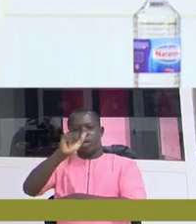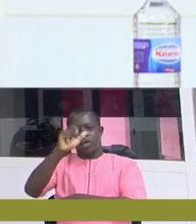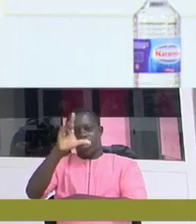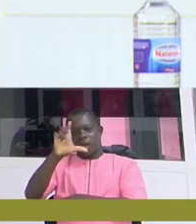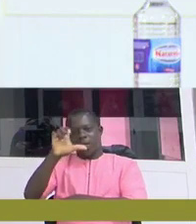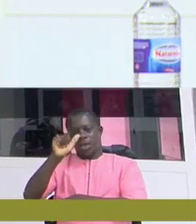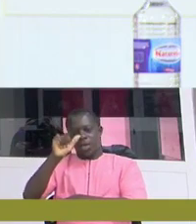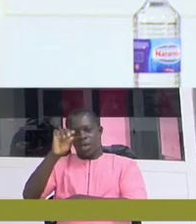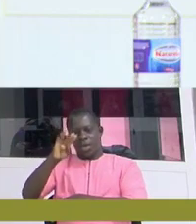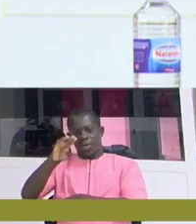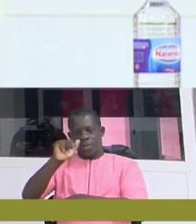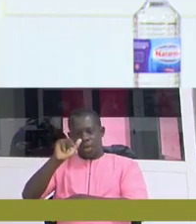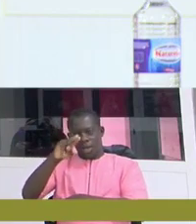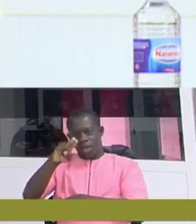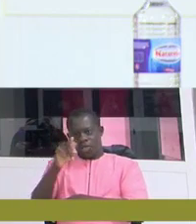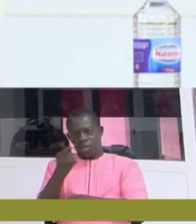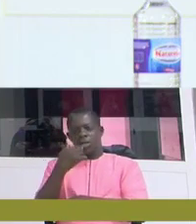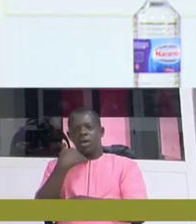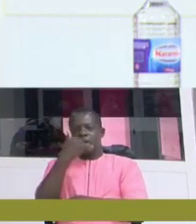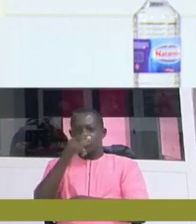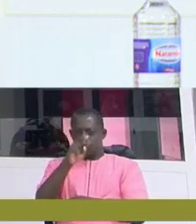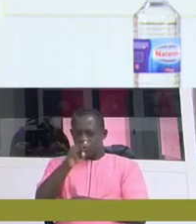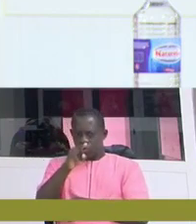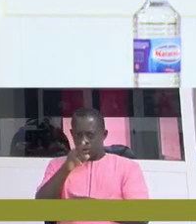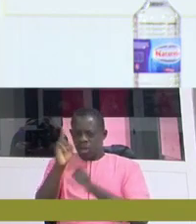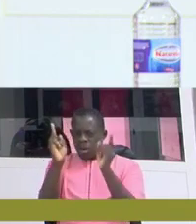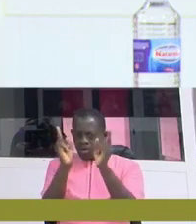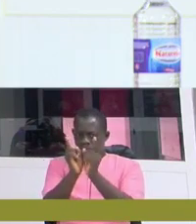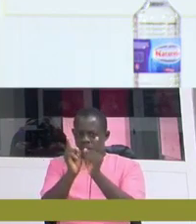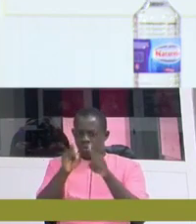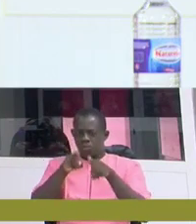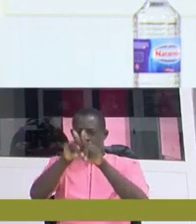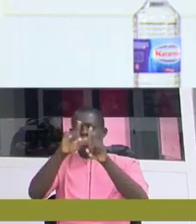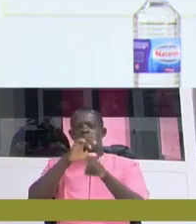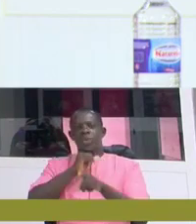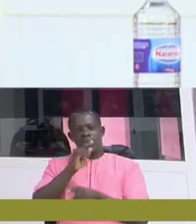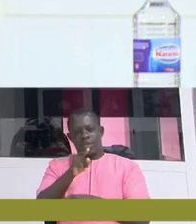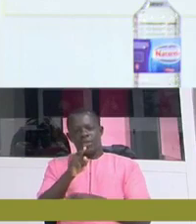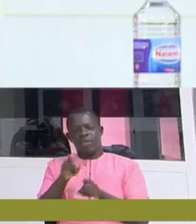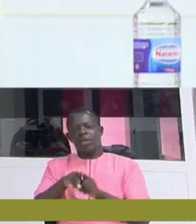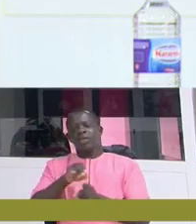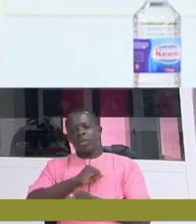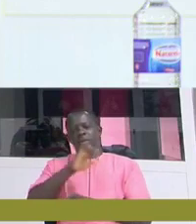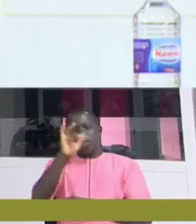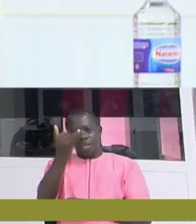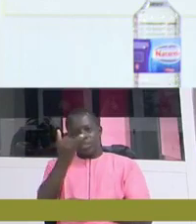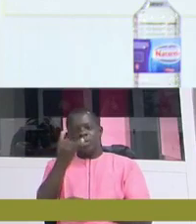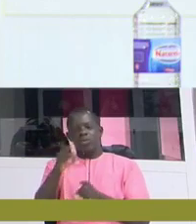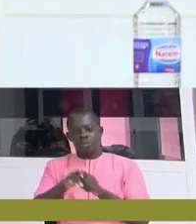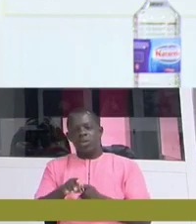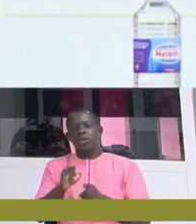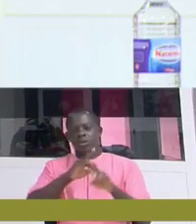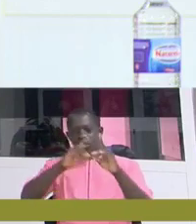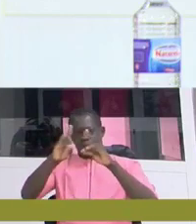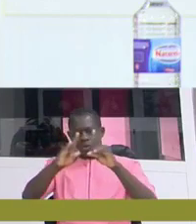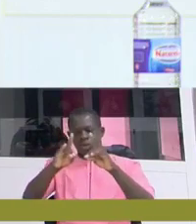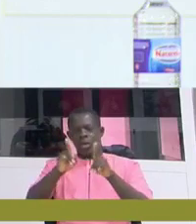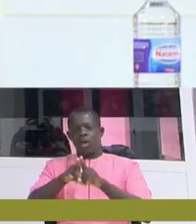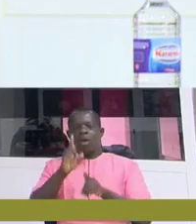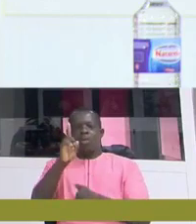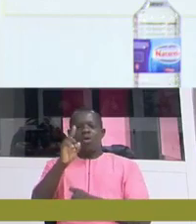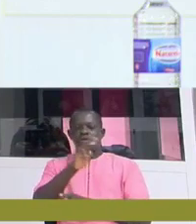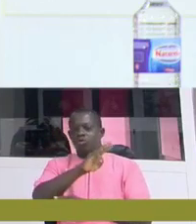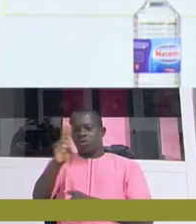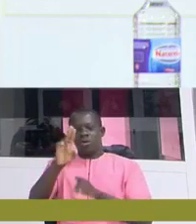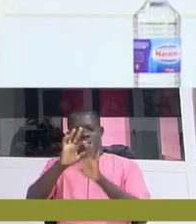Jalamang's compound. He asked me, have you come to an agreement? I said, yes, we came to an agreement,